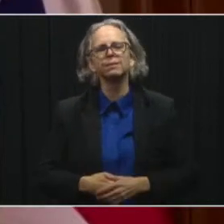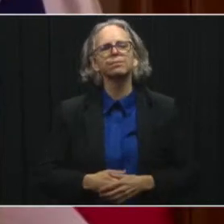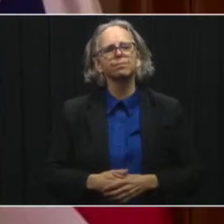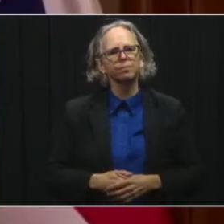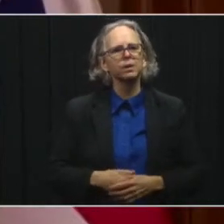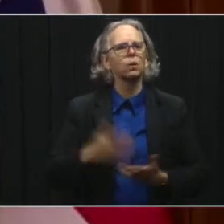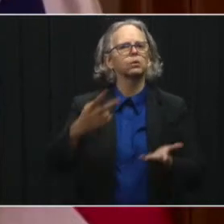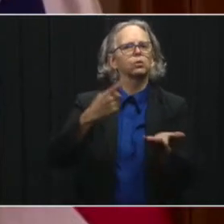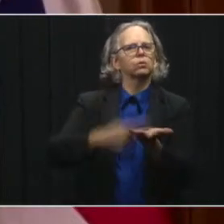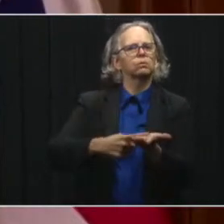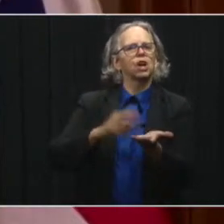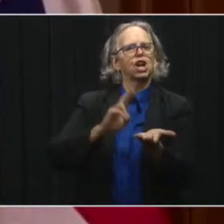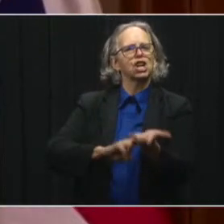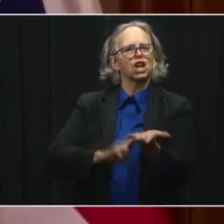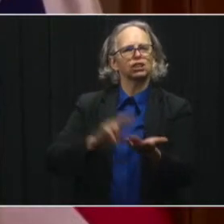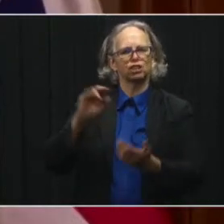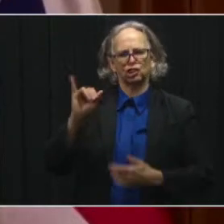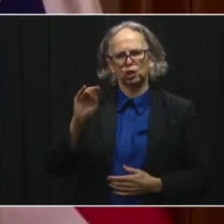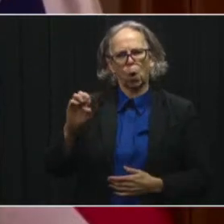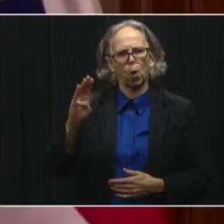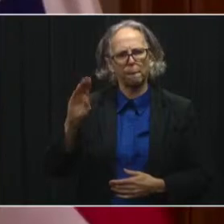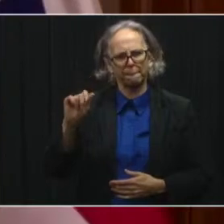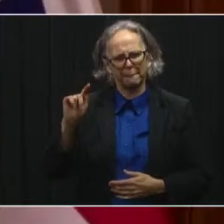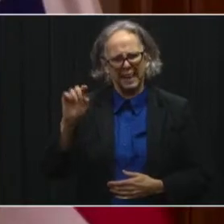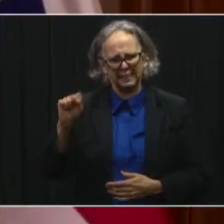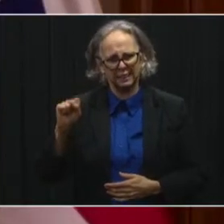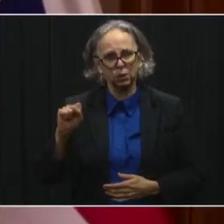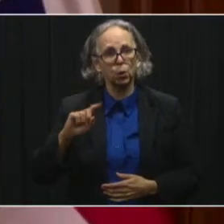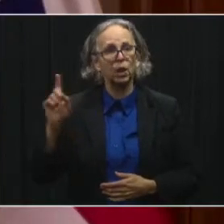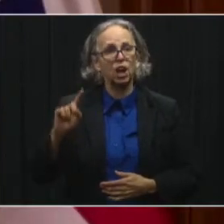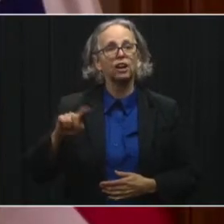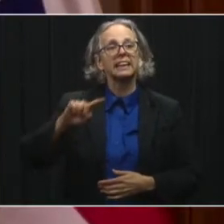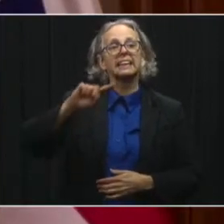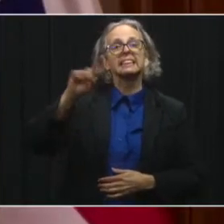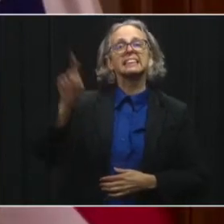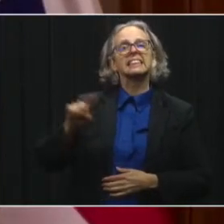Genesis Healthcare in Zanesville. Joe, thank you very much